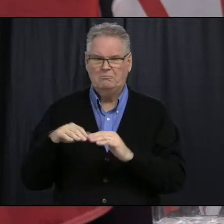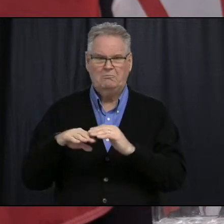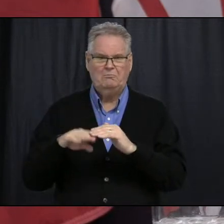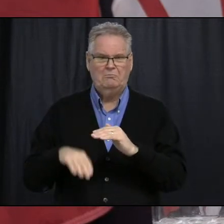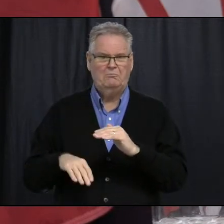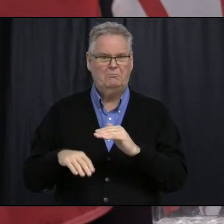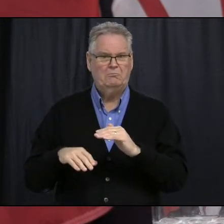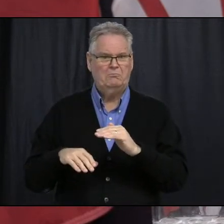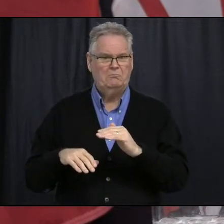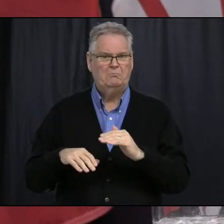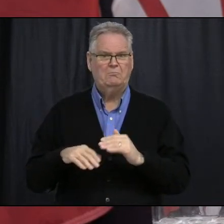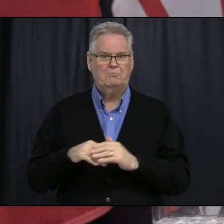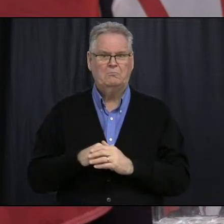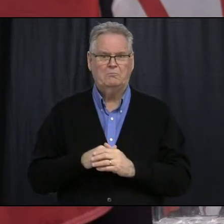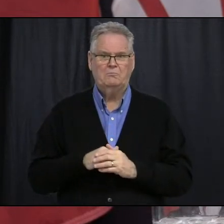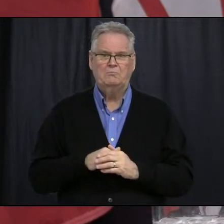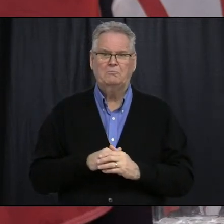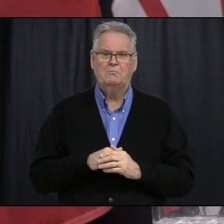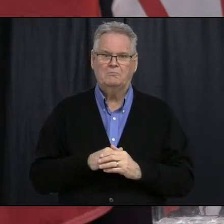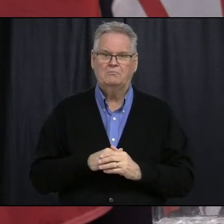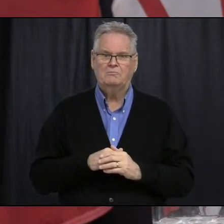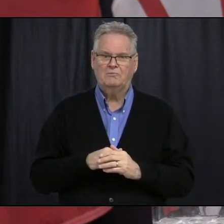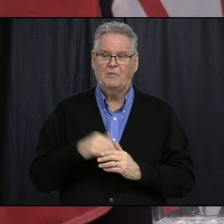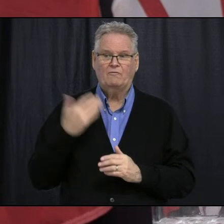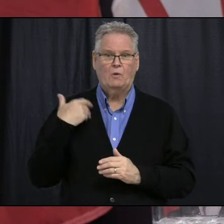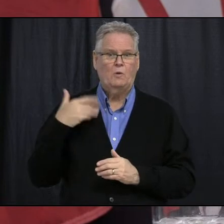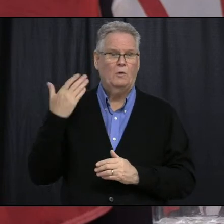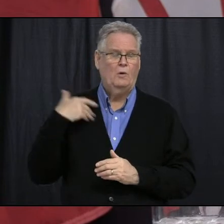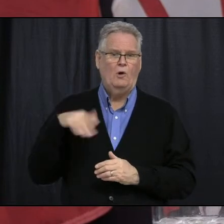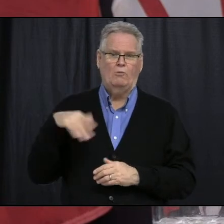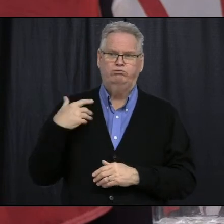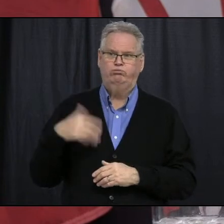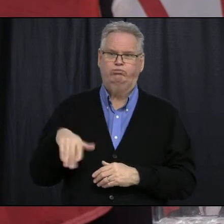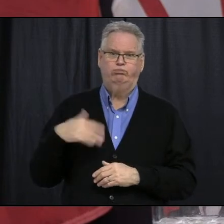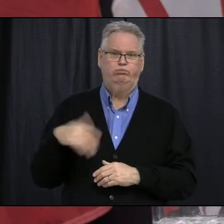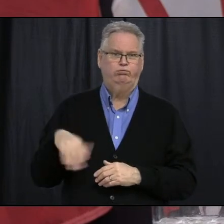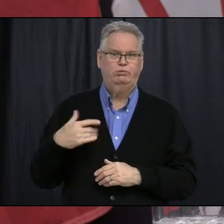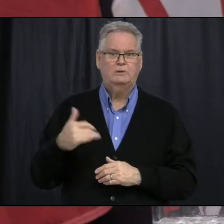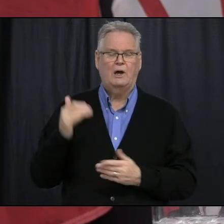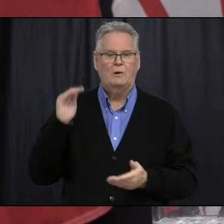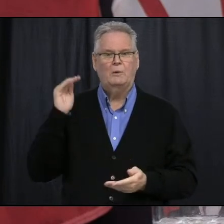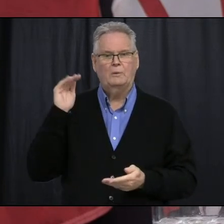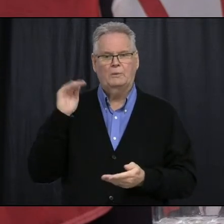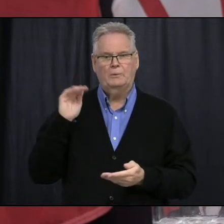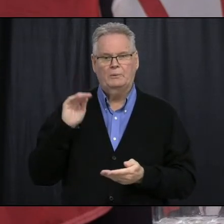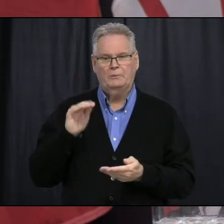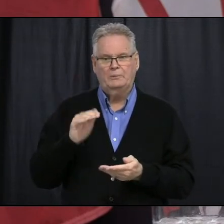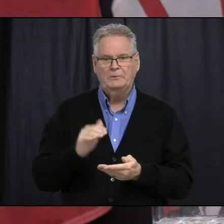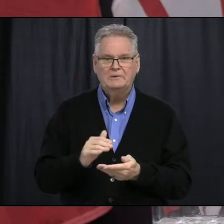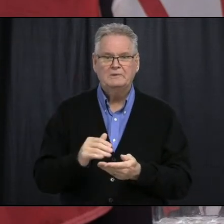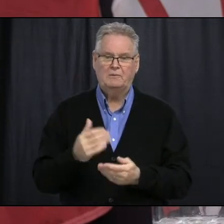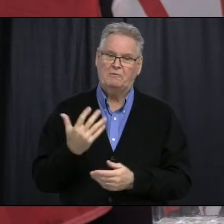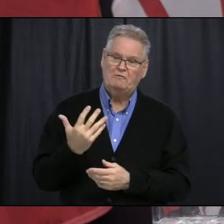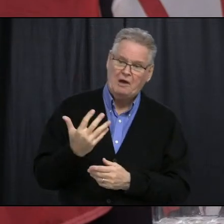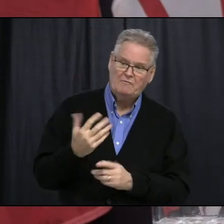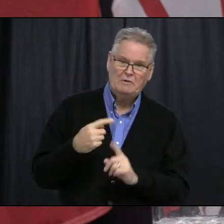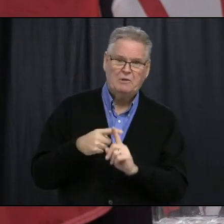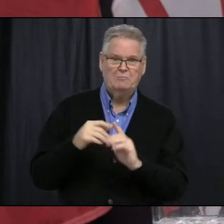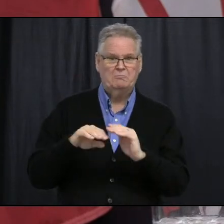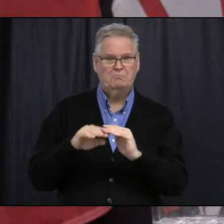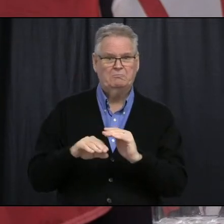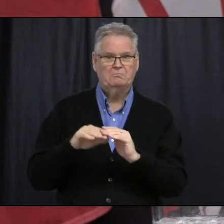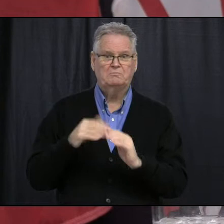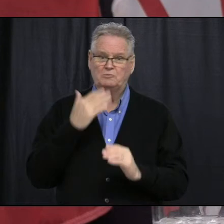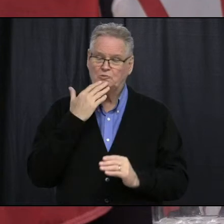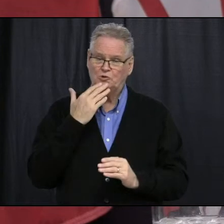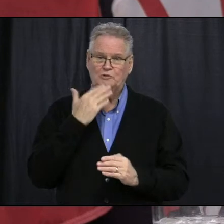transition phase. The most obvious immediate change from a travel perspective will be the opening of the Atlantic